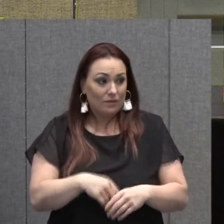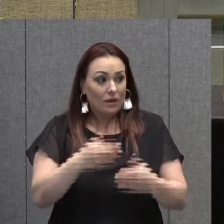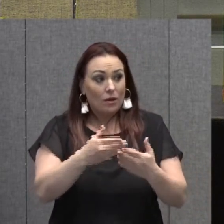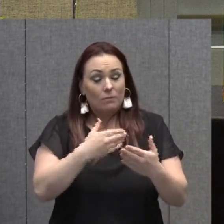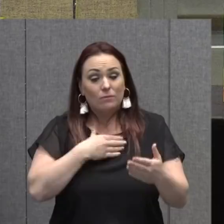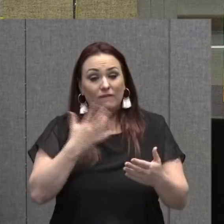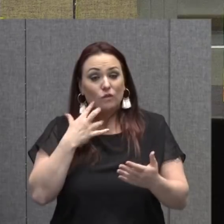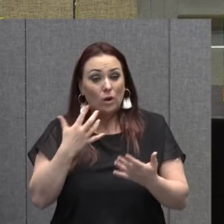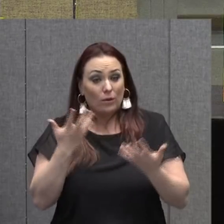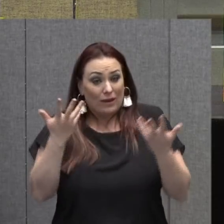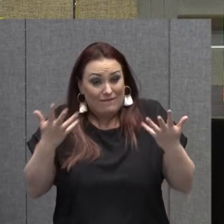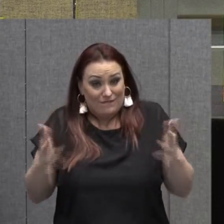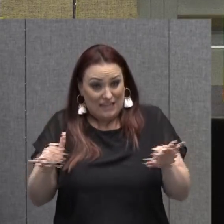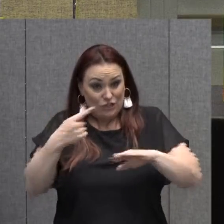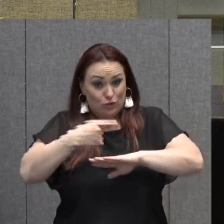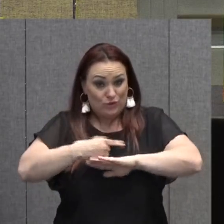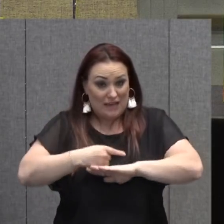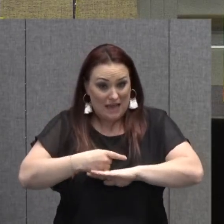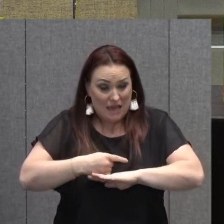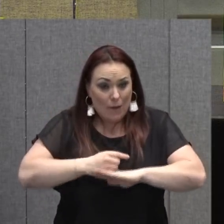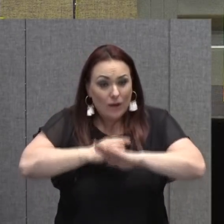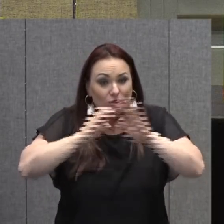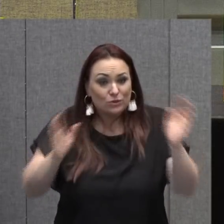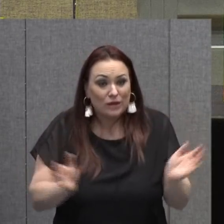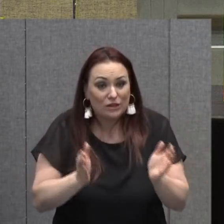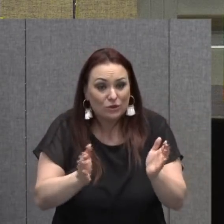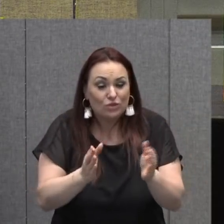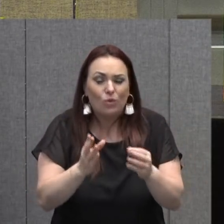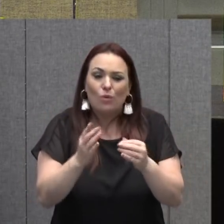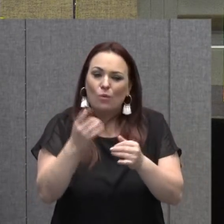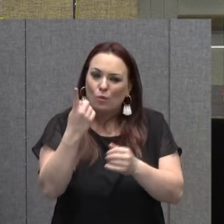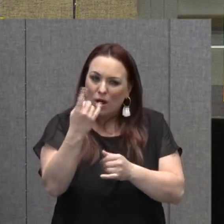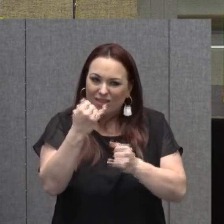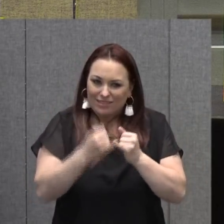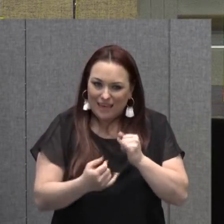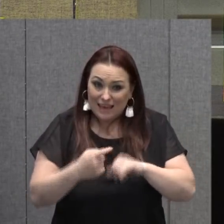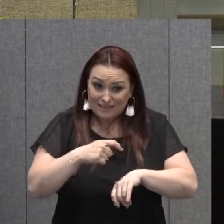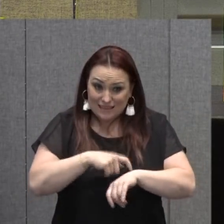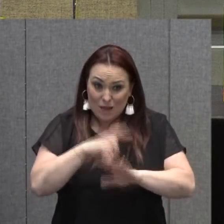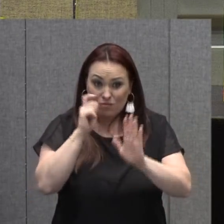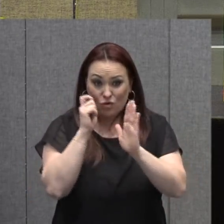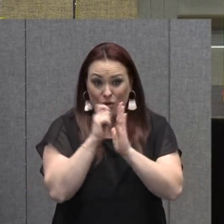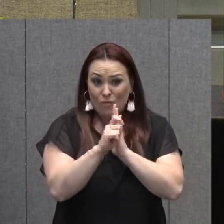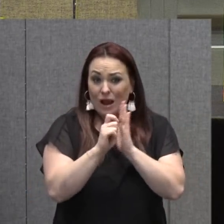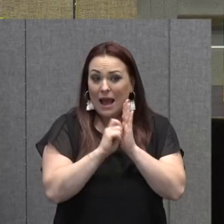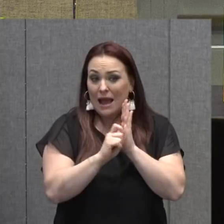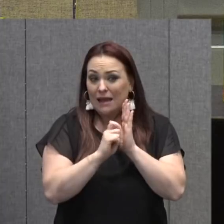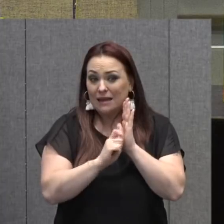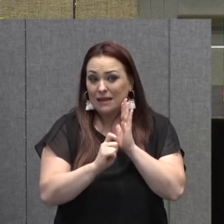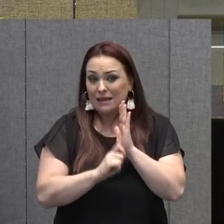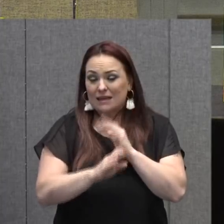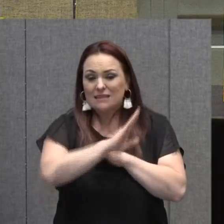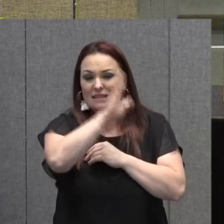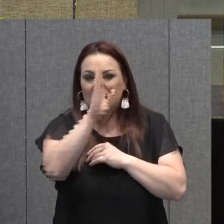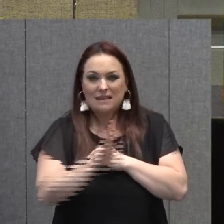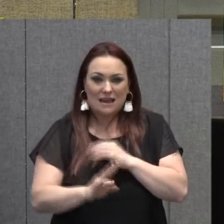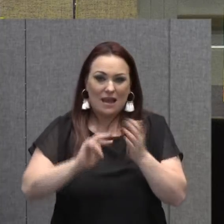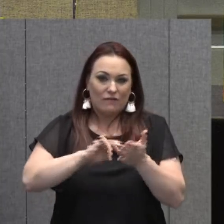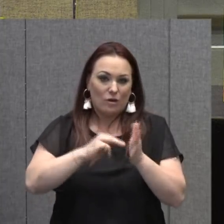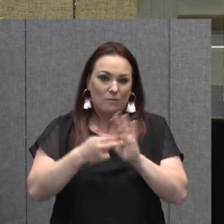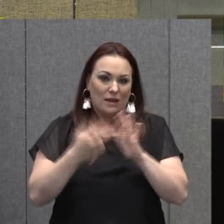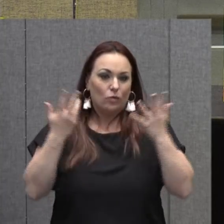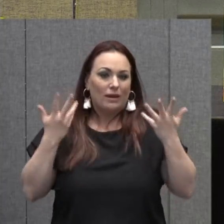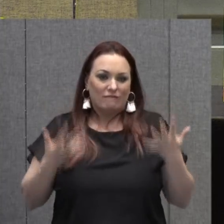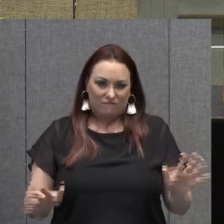Before I go, though, I just want to encourage you guys one last time. Writing is never meant to be finished.